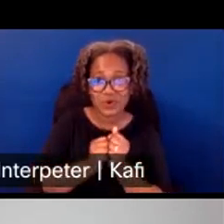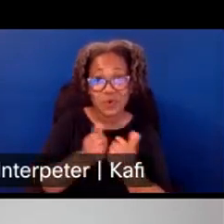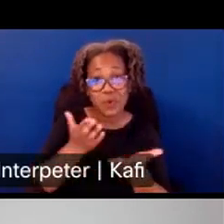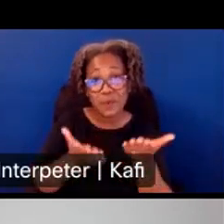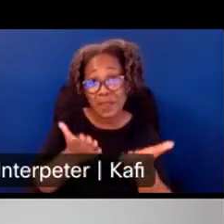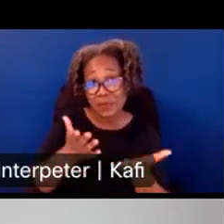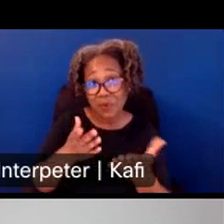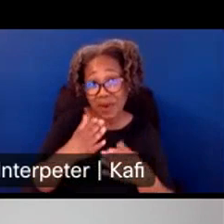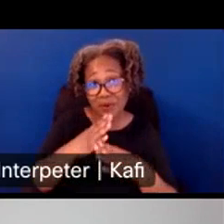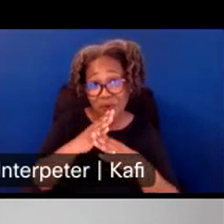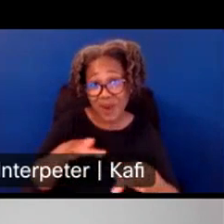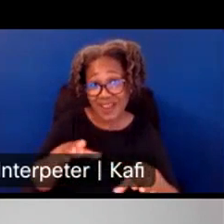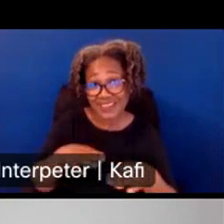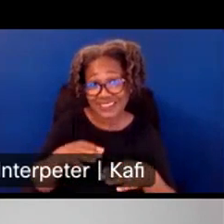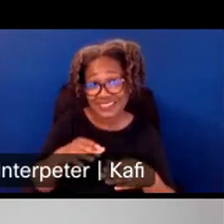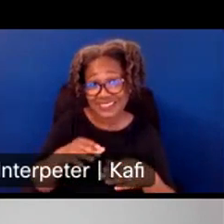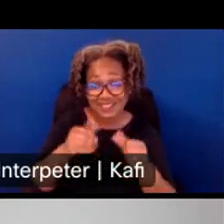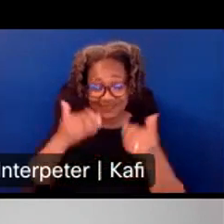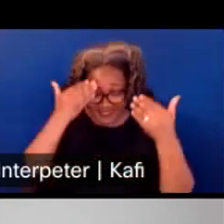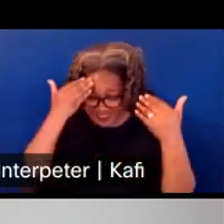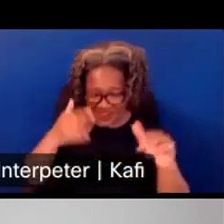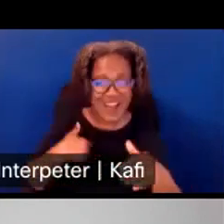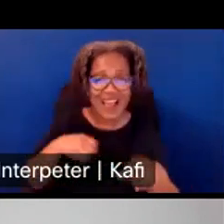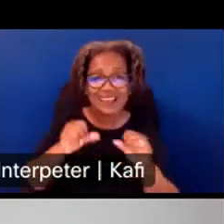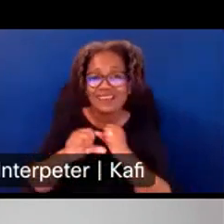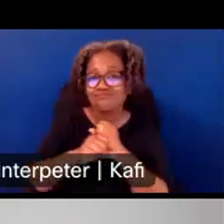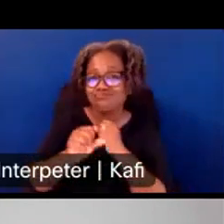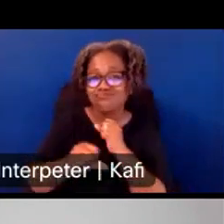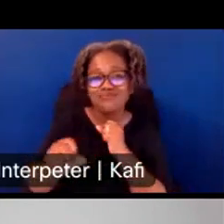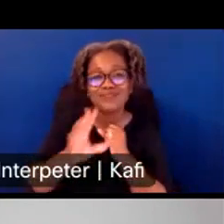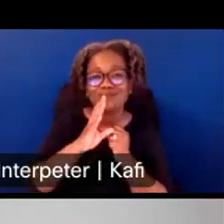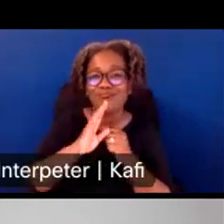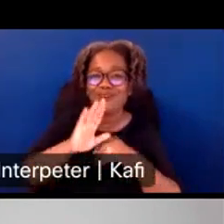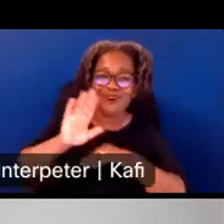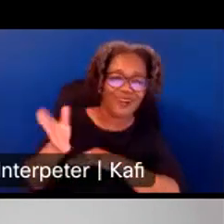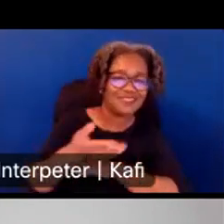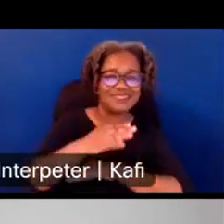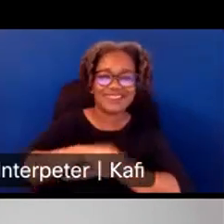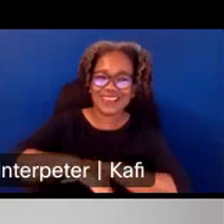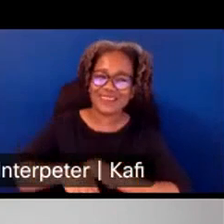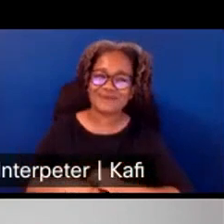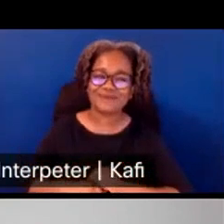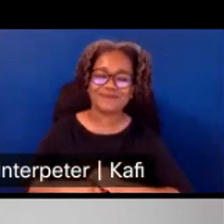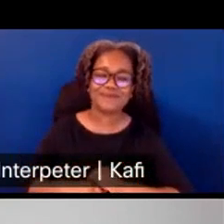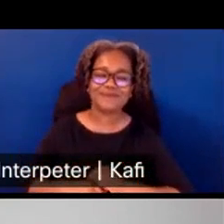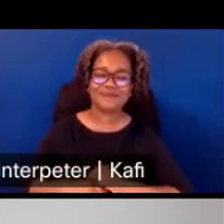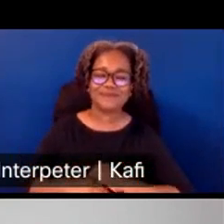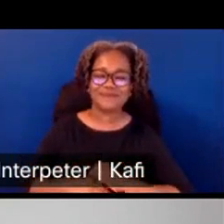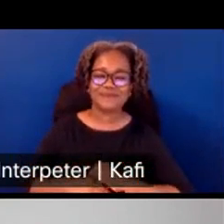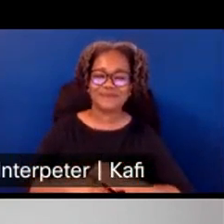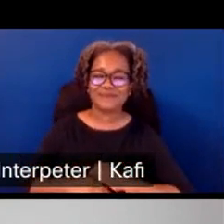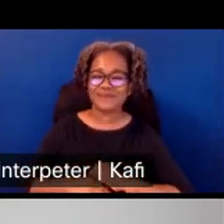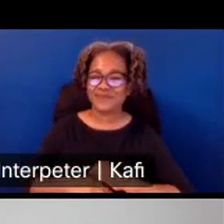the time doing that. And again, I really apologize because we were all scheduled to hit the ground running, and